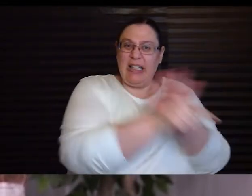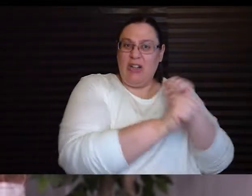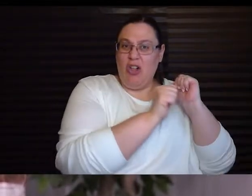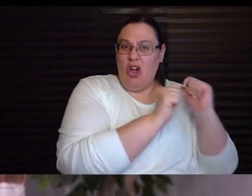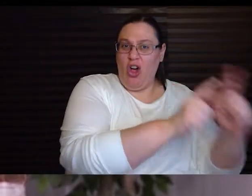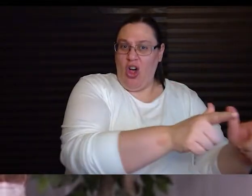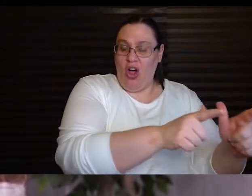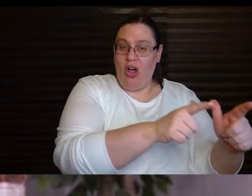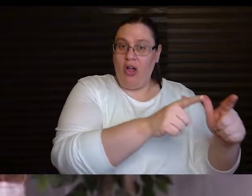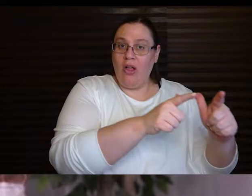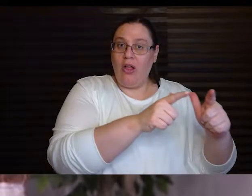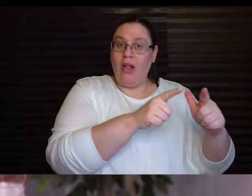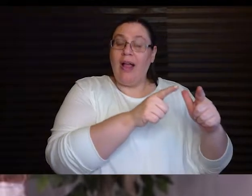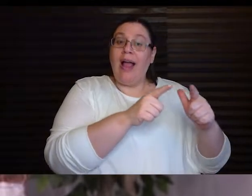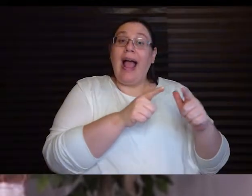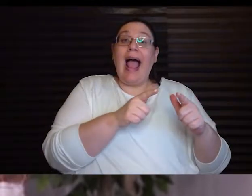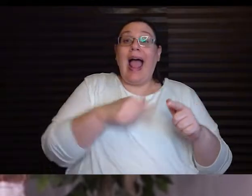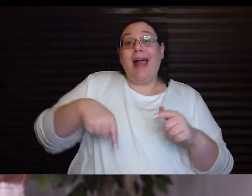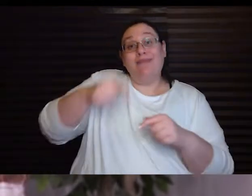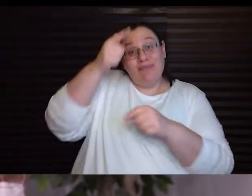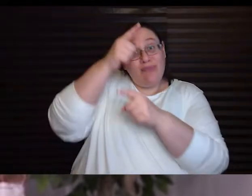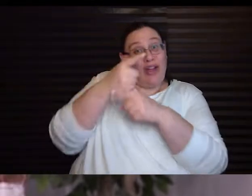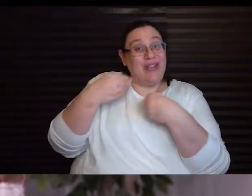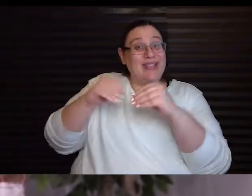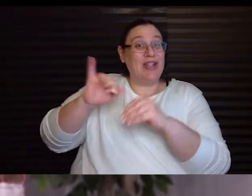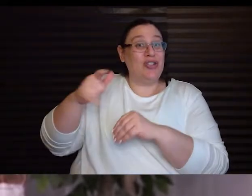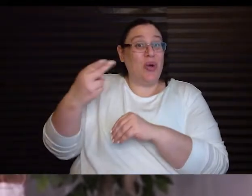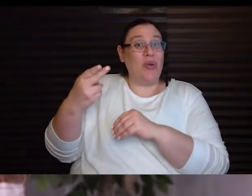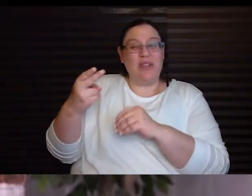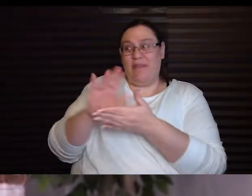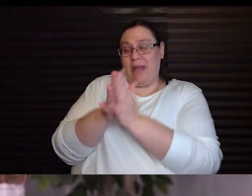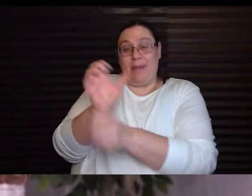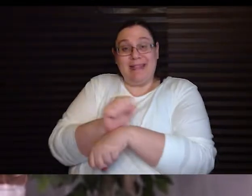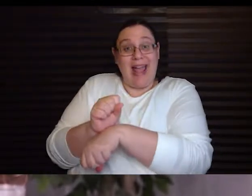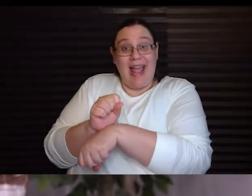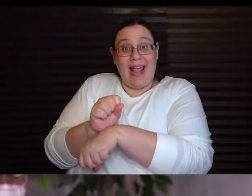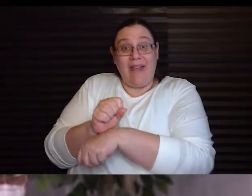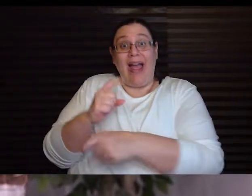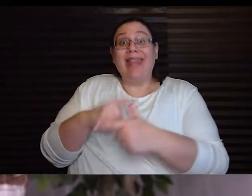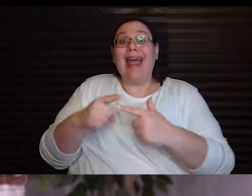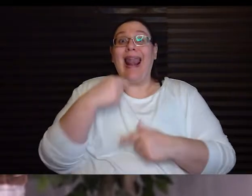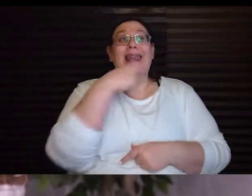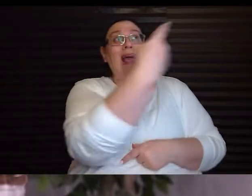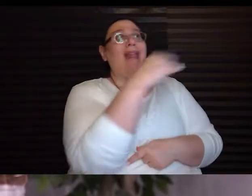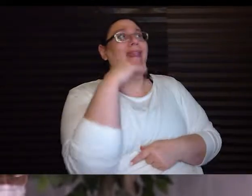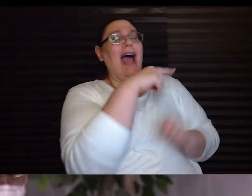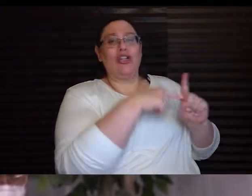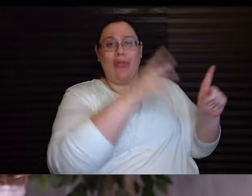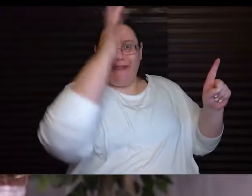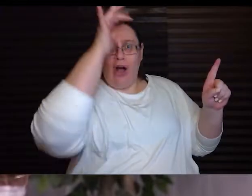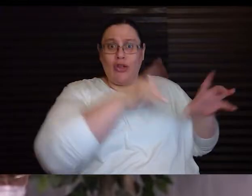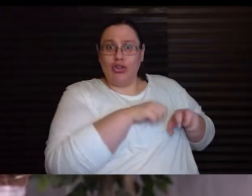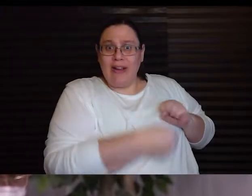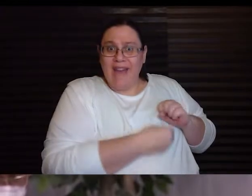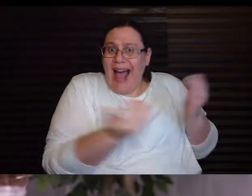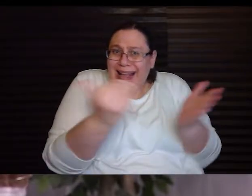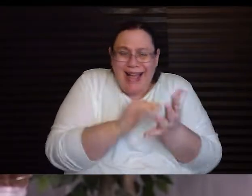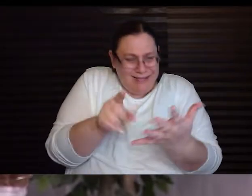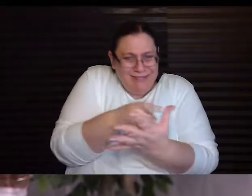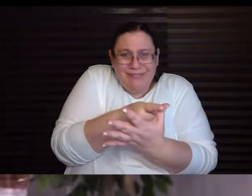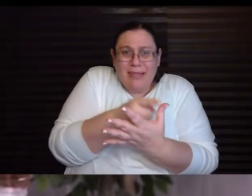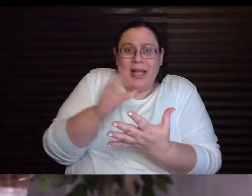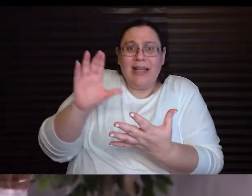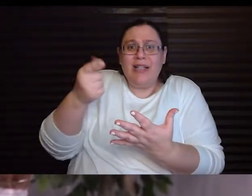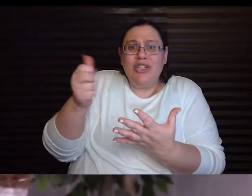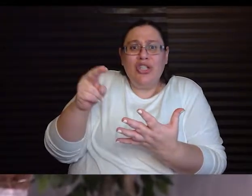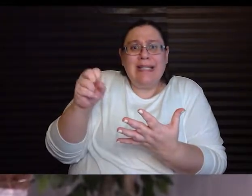weakened state. And the brothers sell Joseph into slavery, and then they lie about it to their bereaved father. Again, that's just in the book of